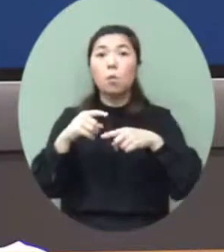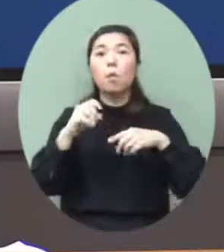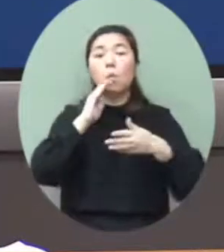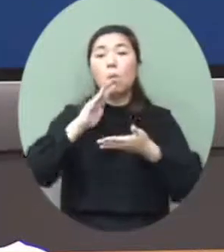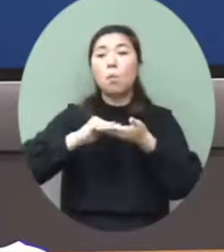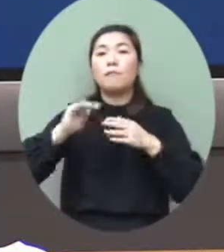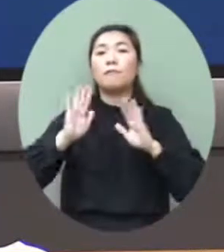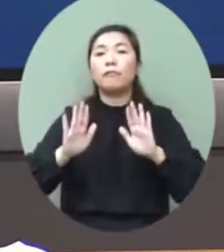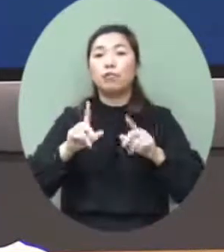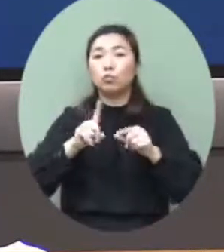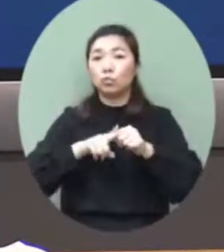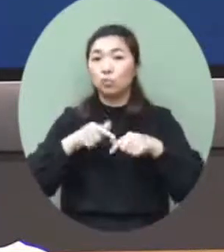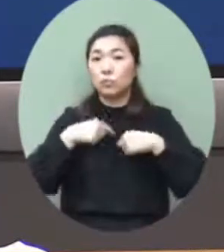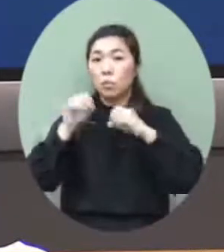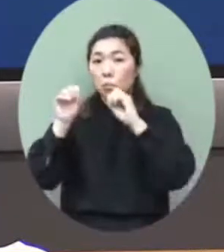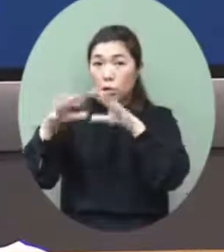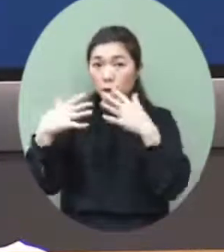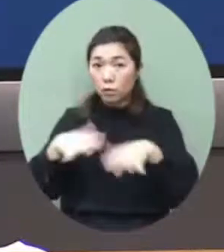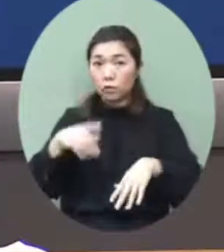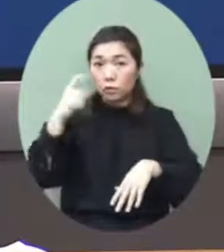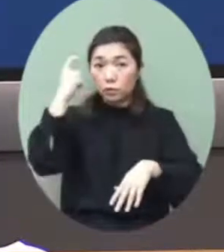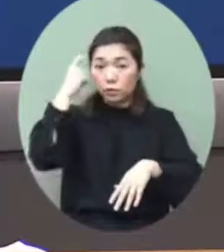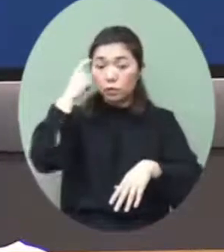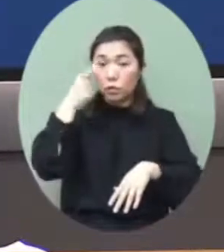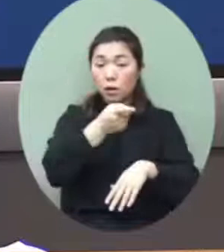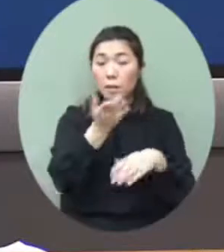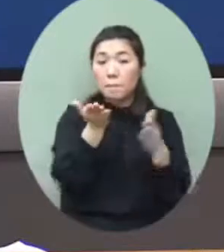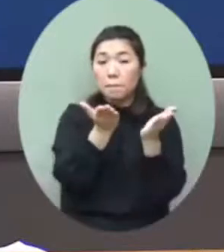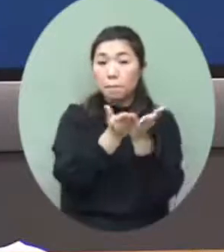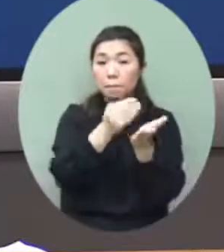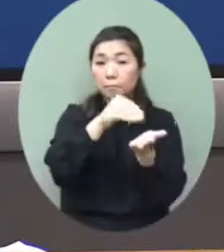of reports so far.